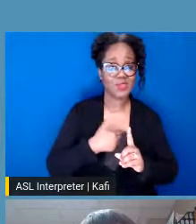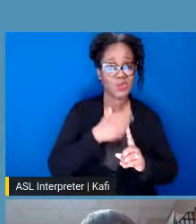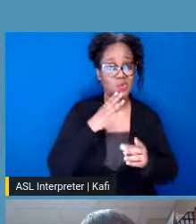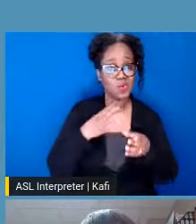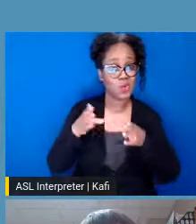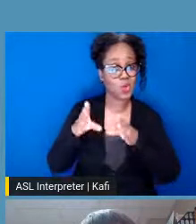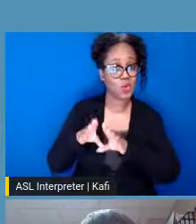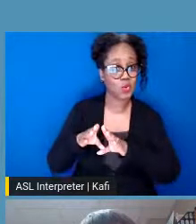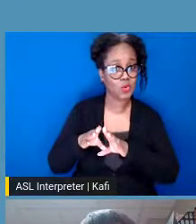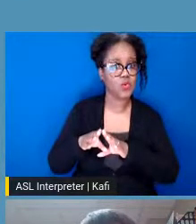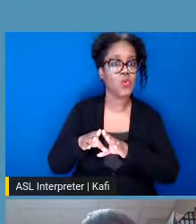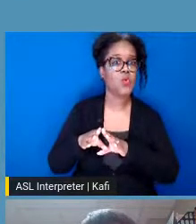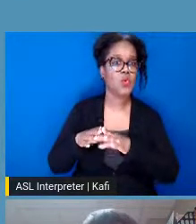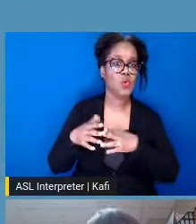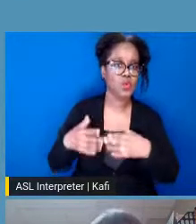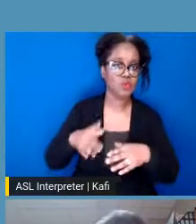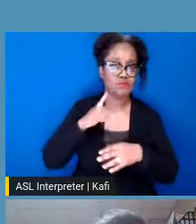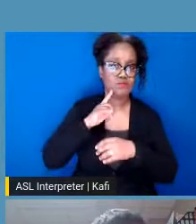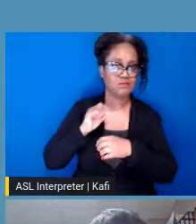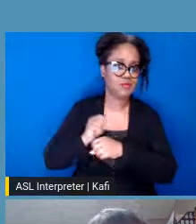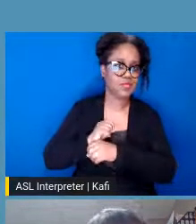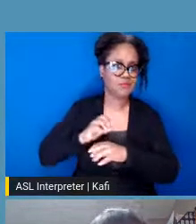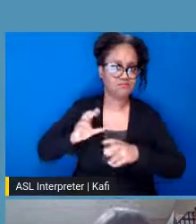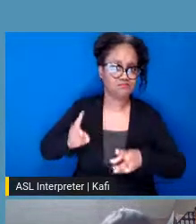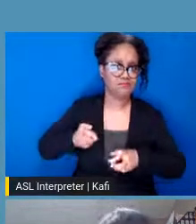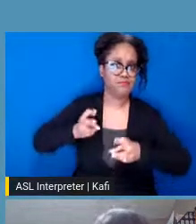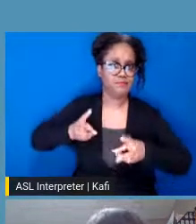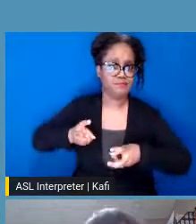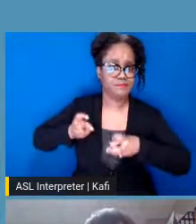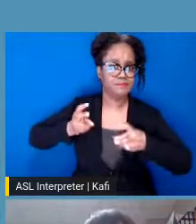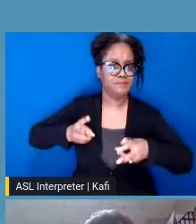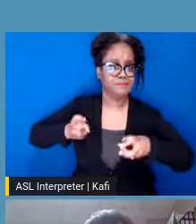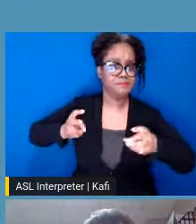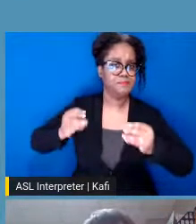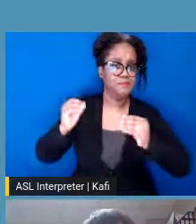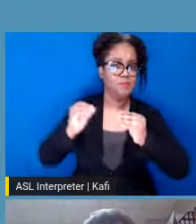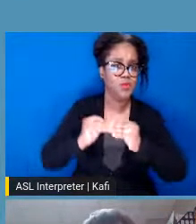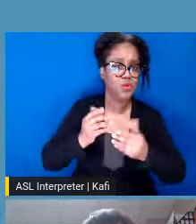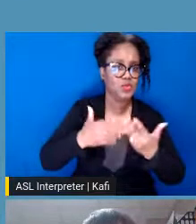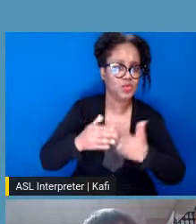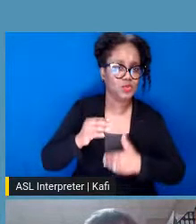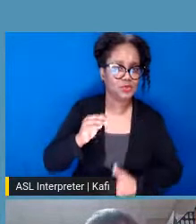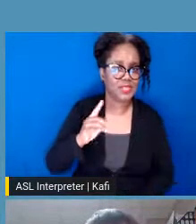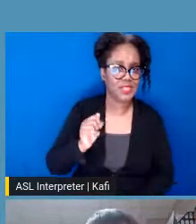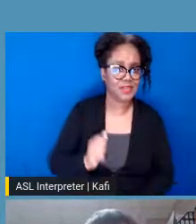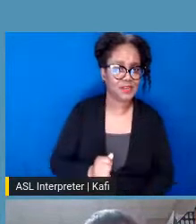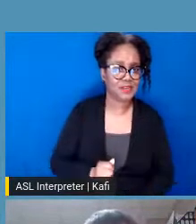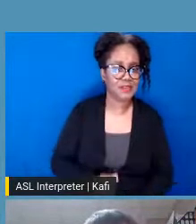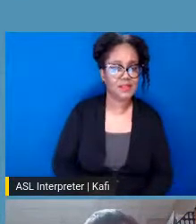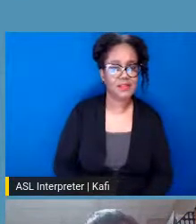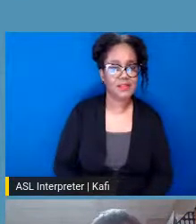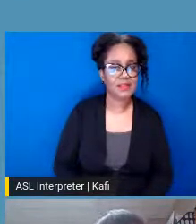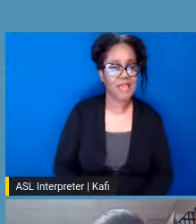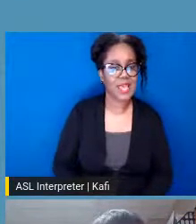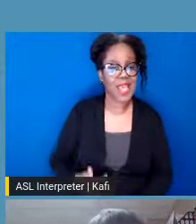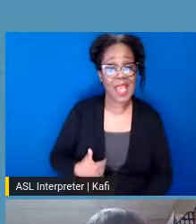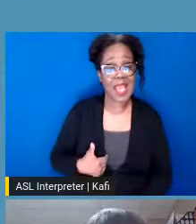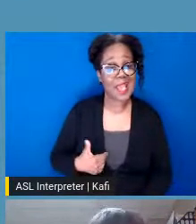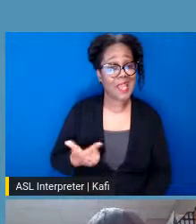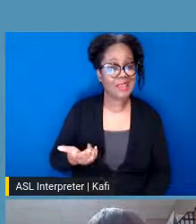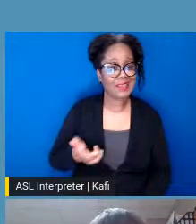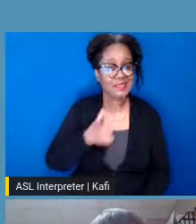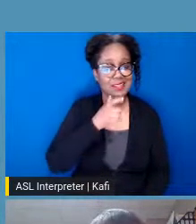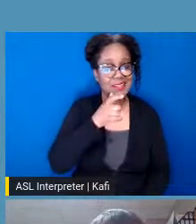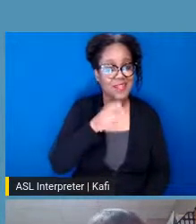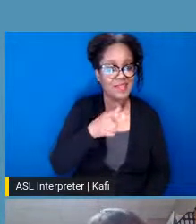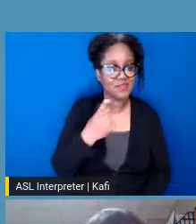web content because I personally wasn't having to spend so much time promoting